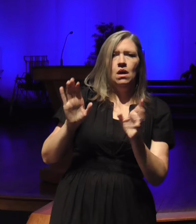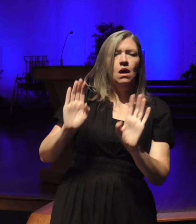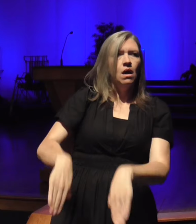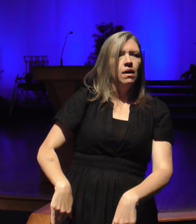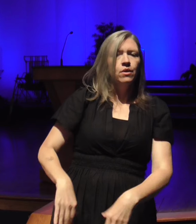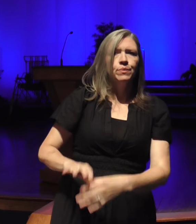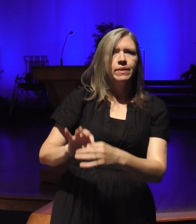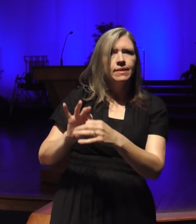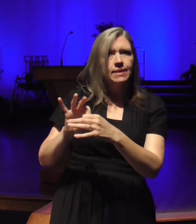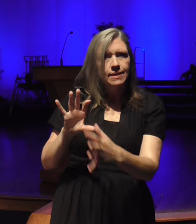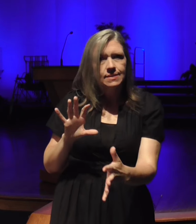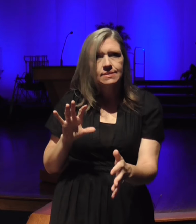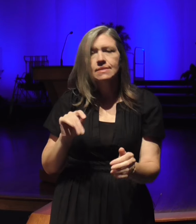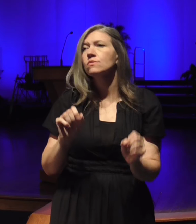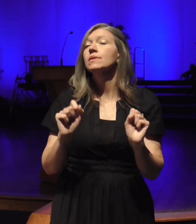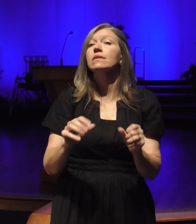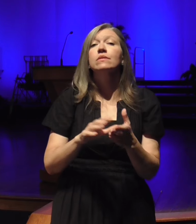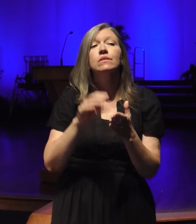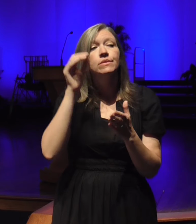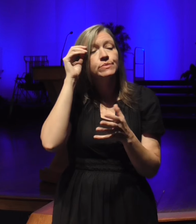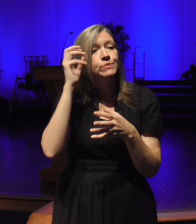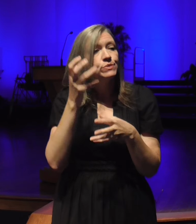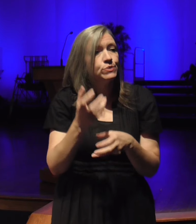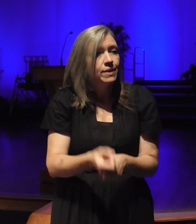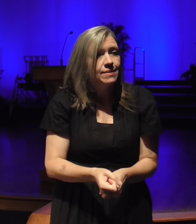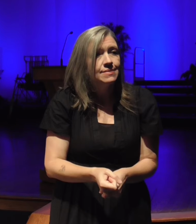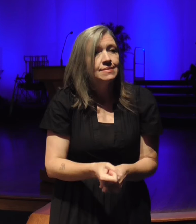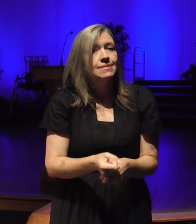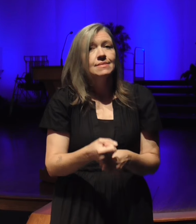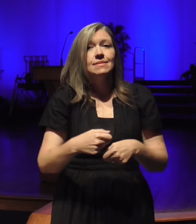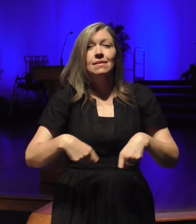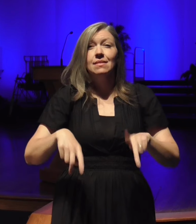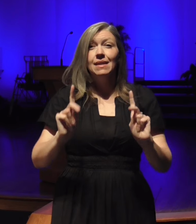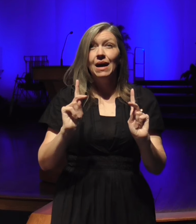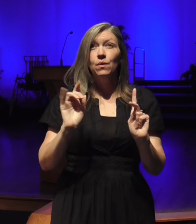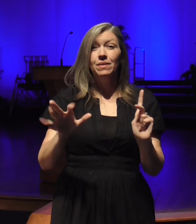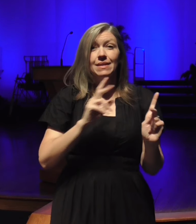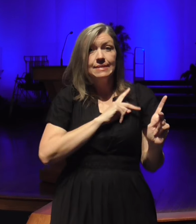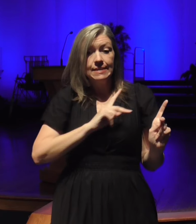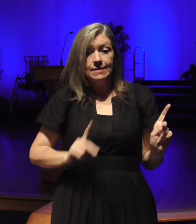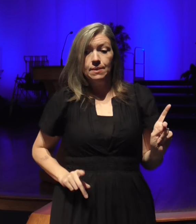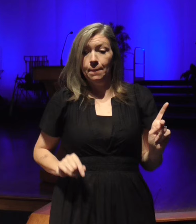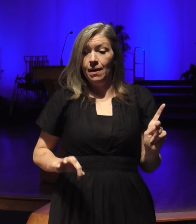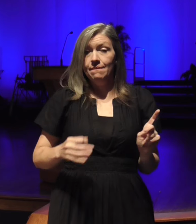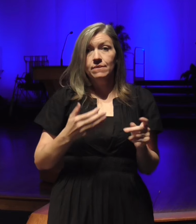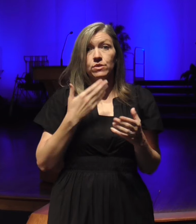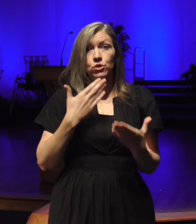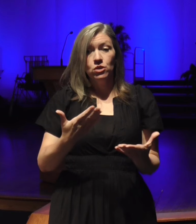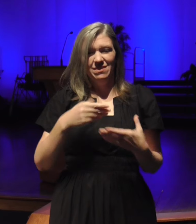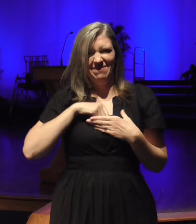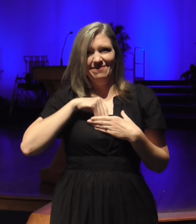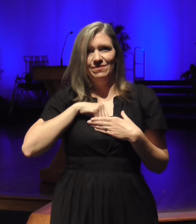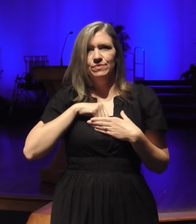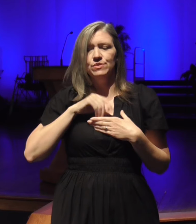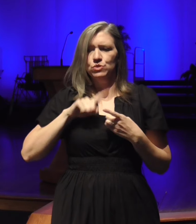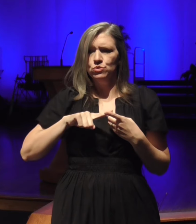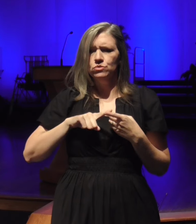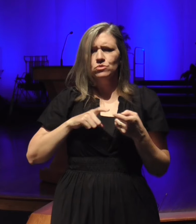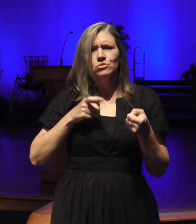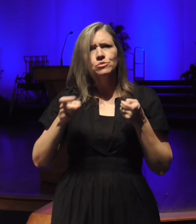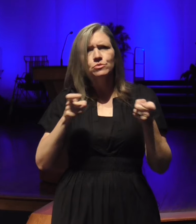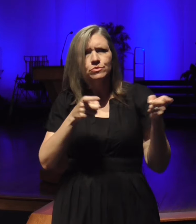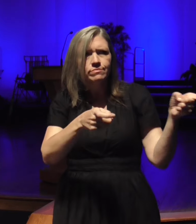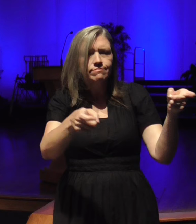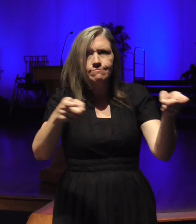of a greater good. If we can release that kind of control and learn to trust, if we can learn